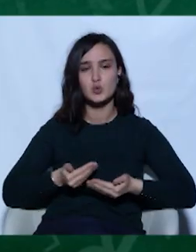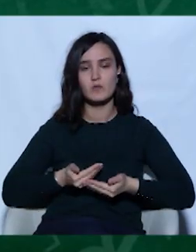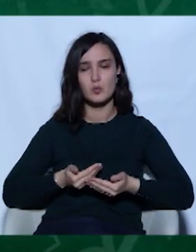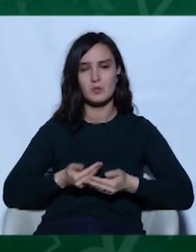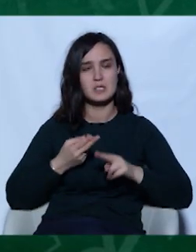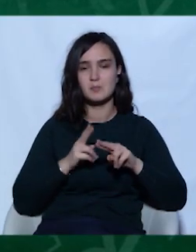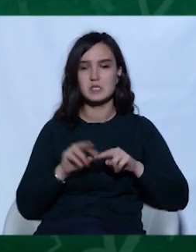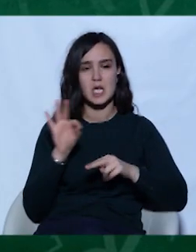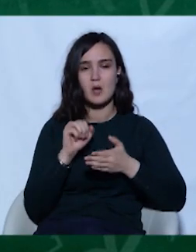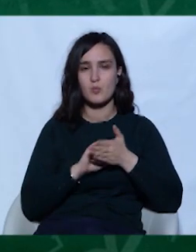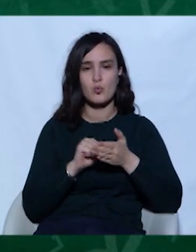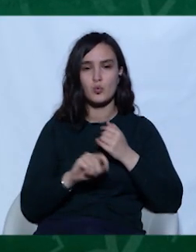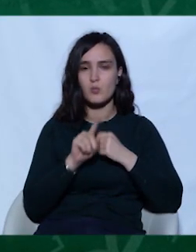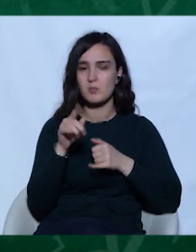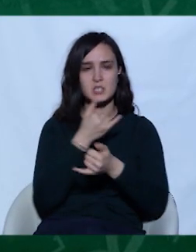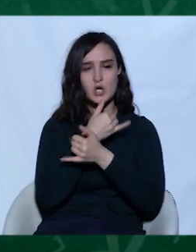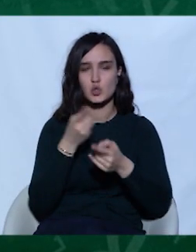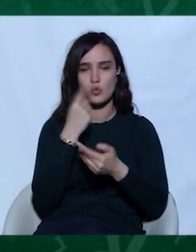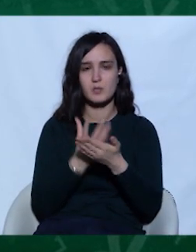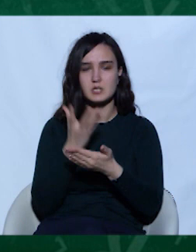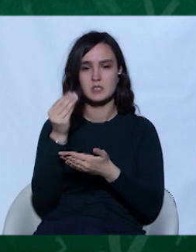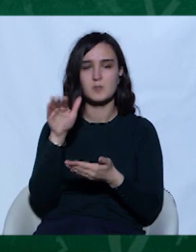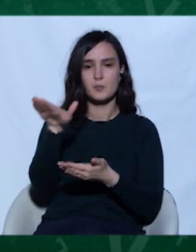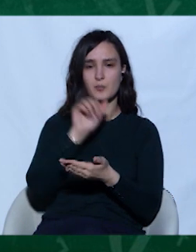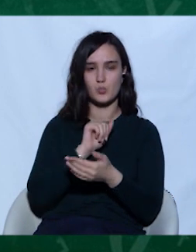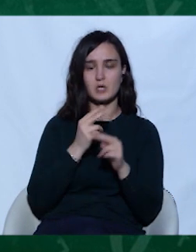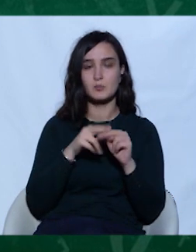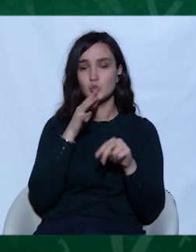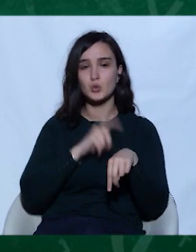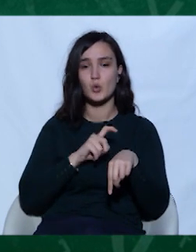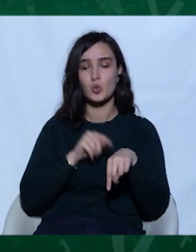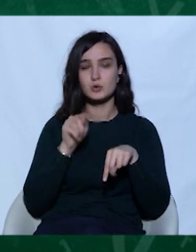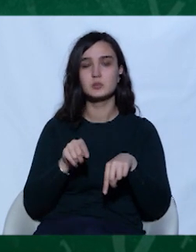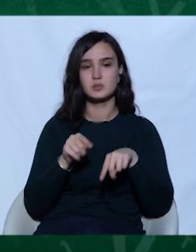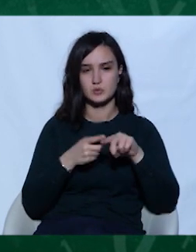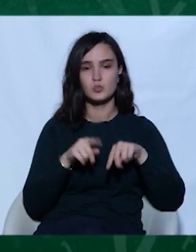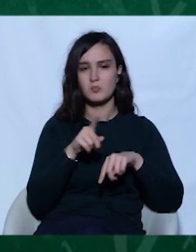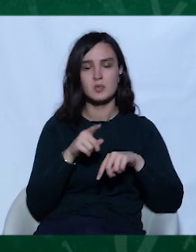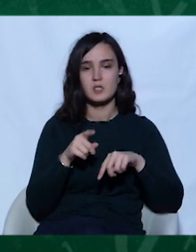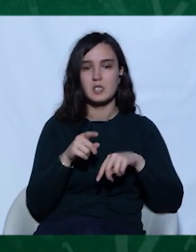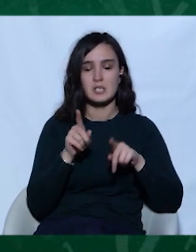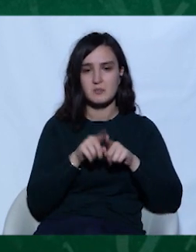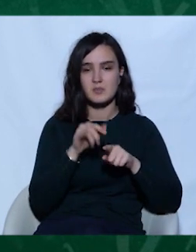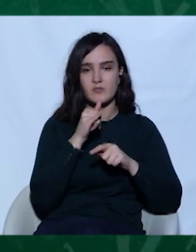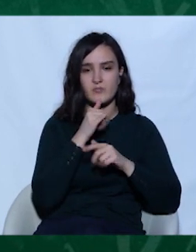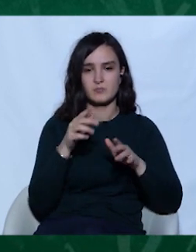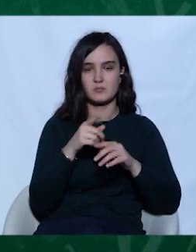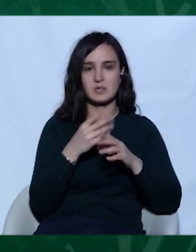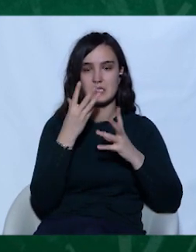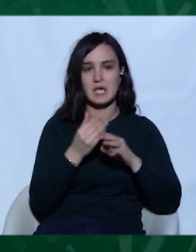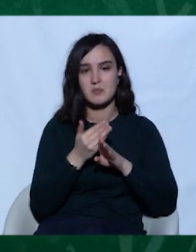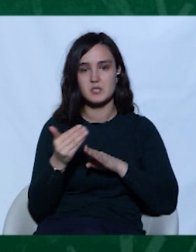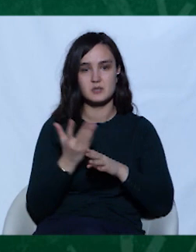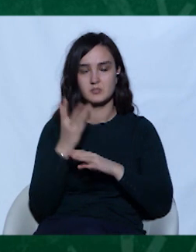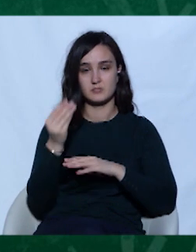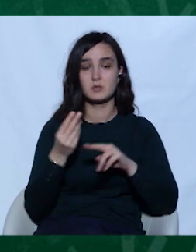Jane Austen. Then we moved on to the summary of Emma's many mistakes in matchmaking. We looked